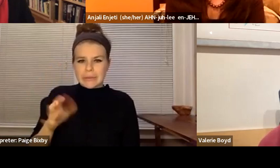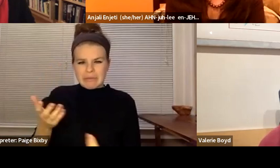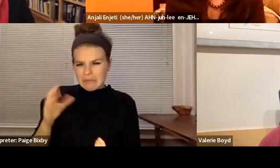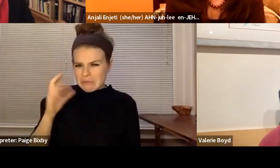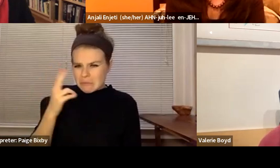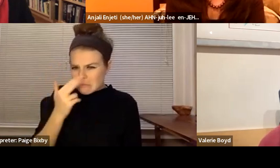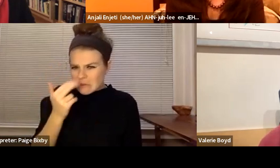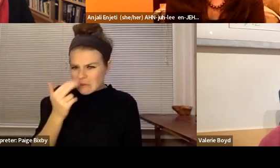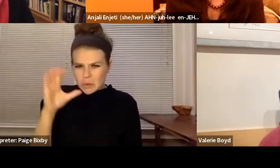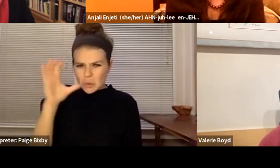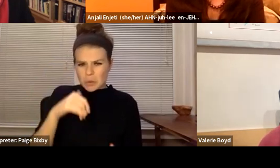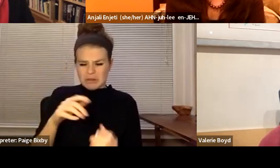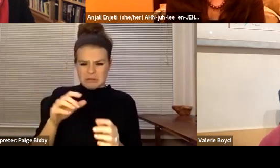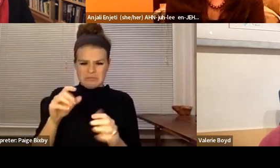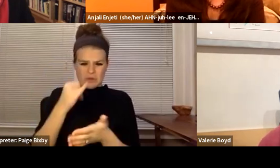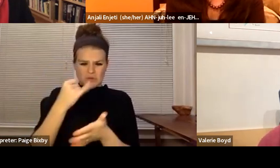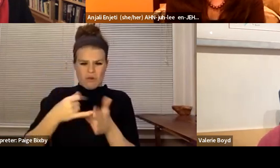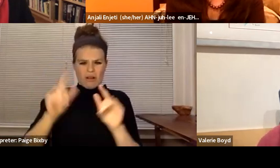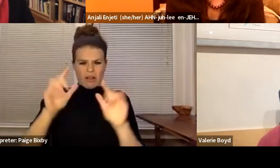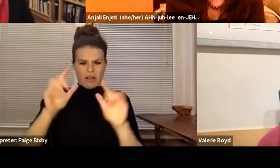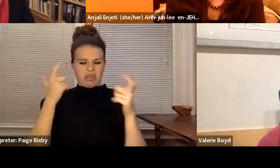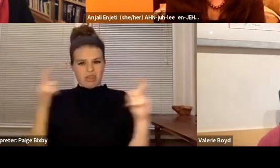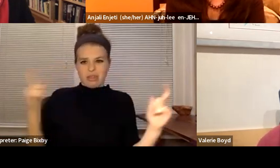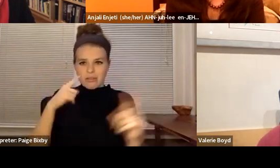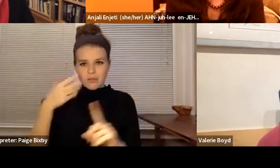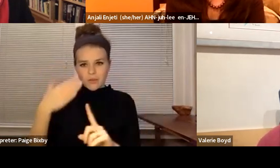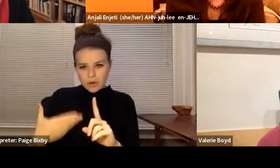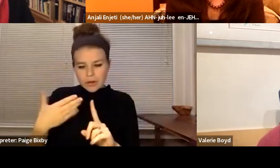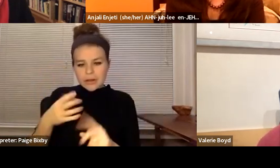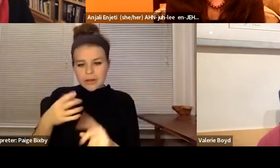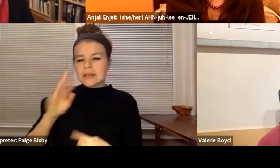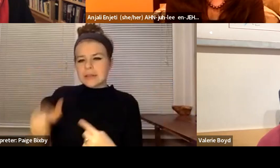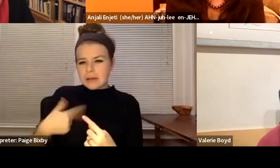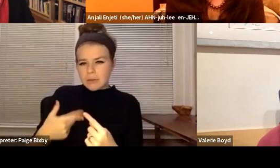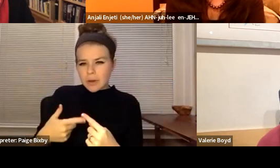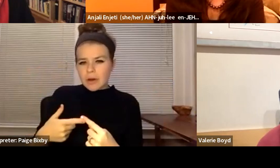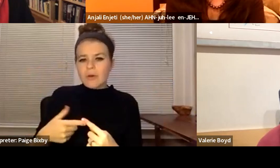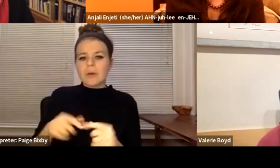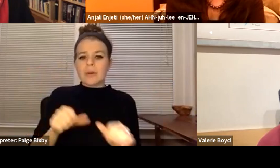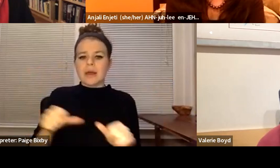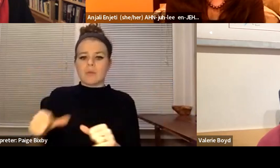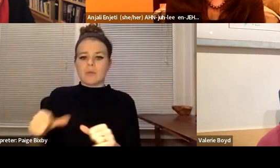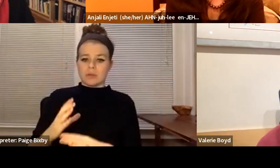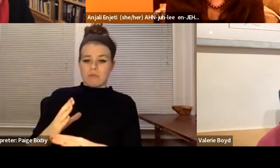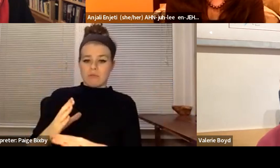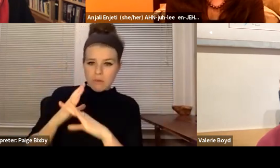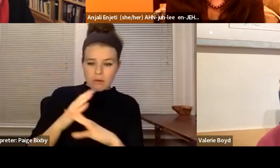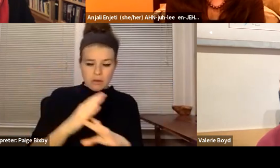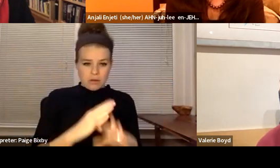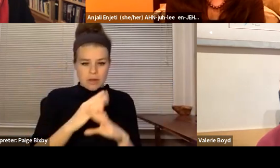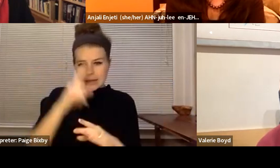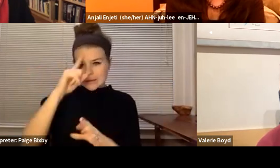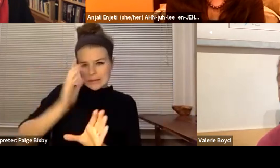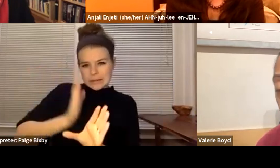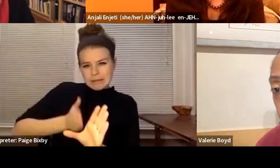weird caricature of her. She talked about being able to erect barriers, psychological